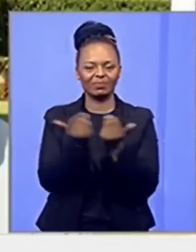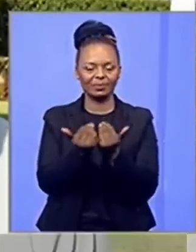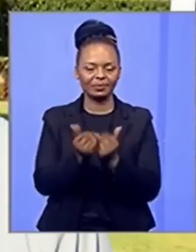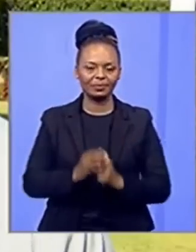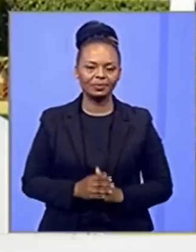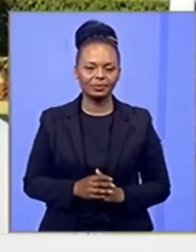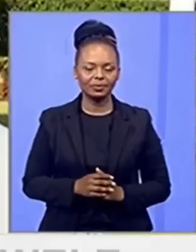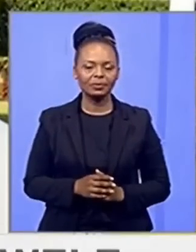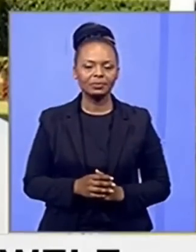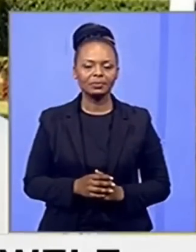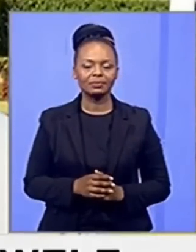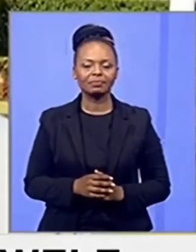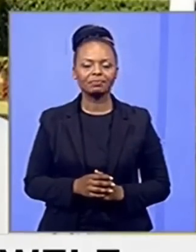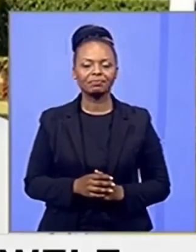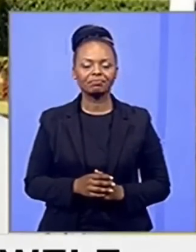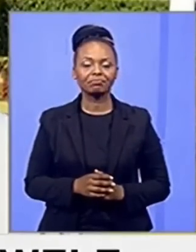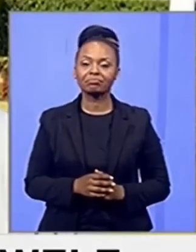It's a contest